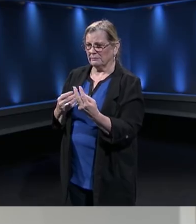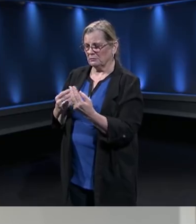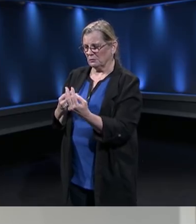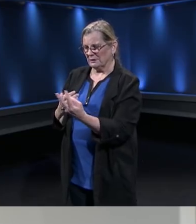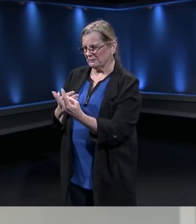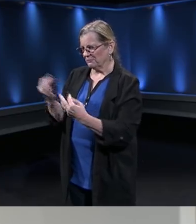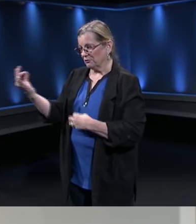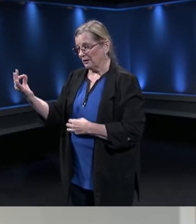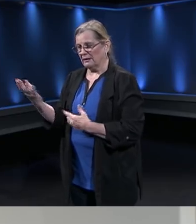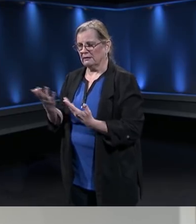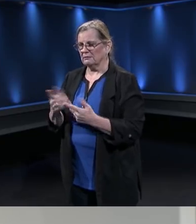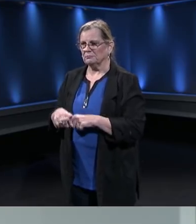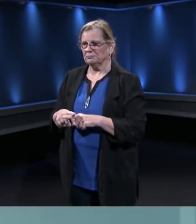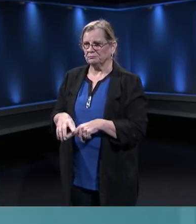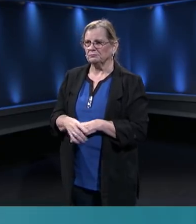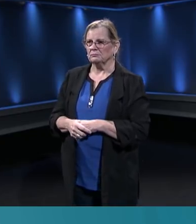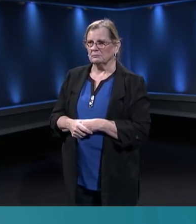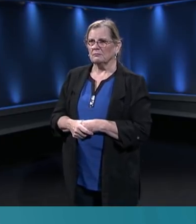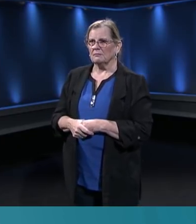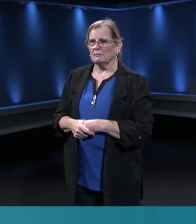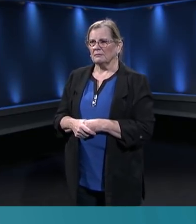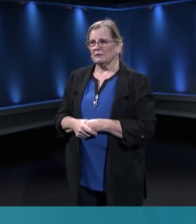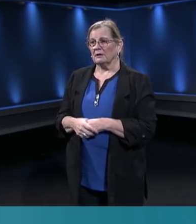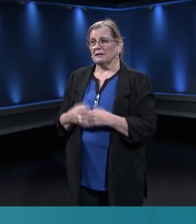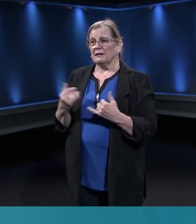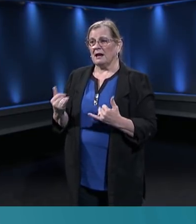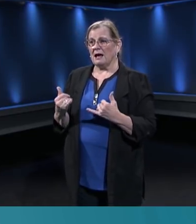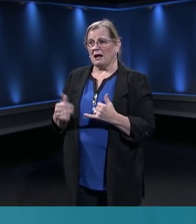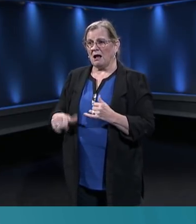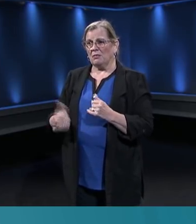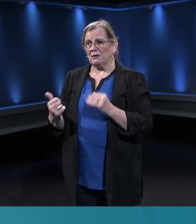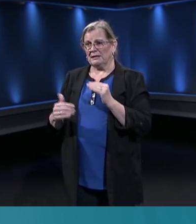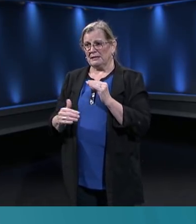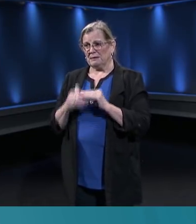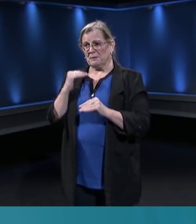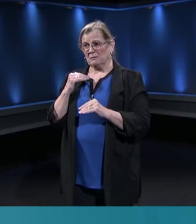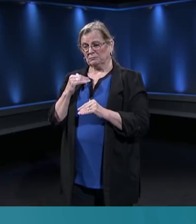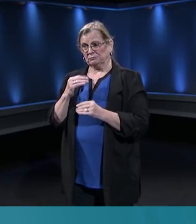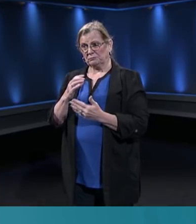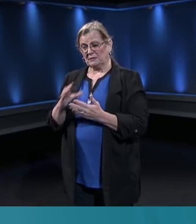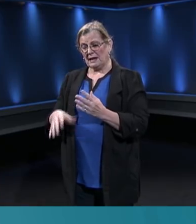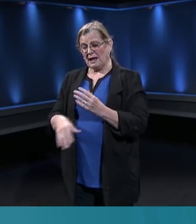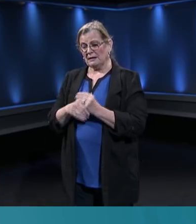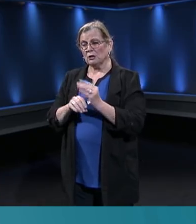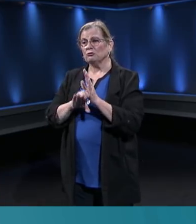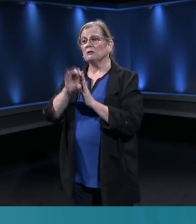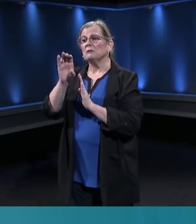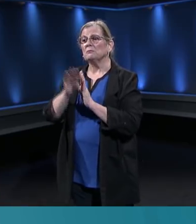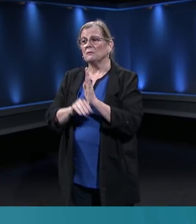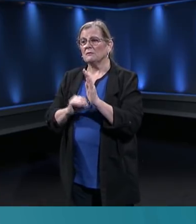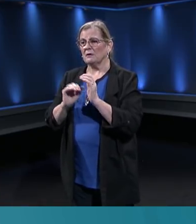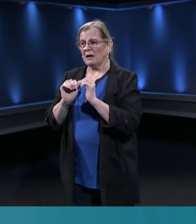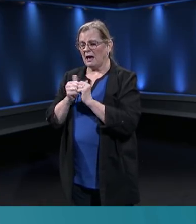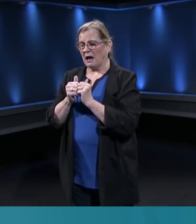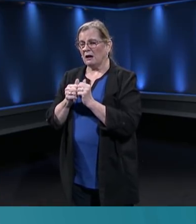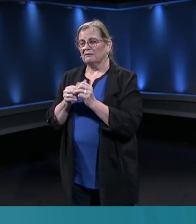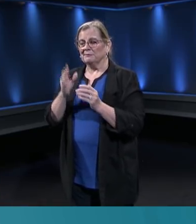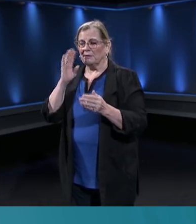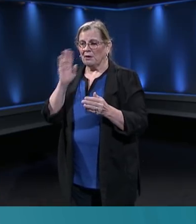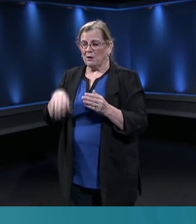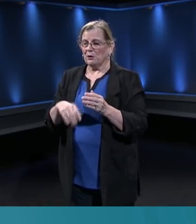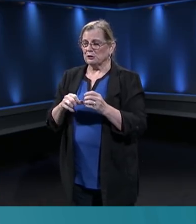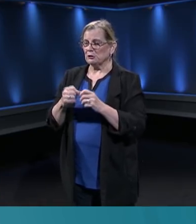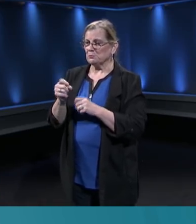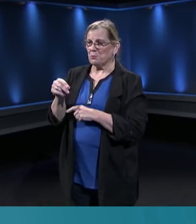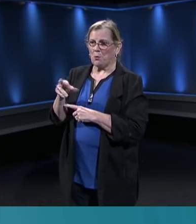Will there be in-person or virtual extracurricular activities available to students? I know sports have been postponed, but what about other things like academic